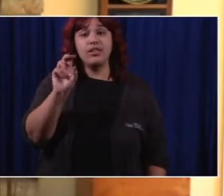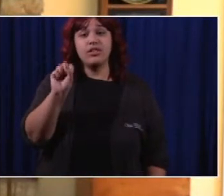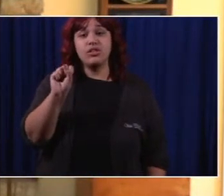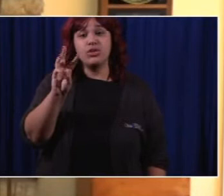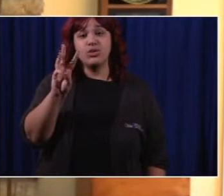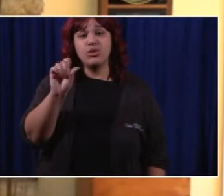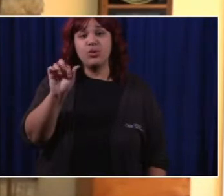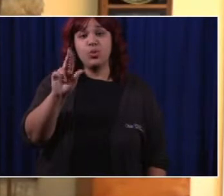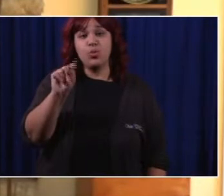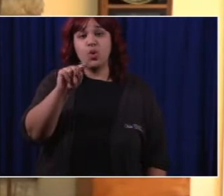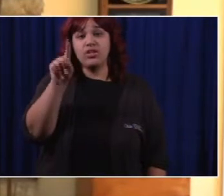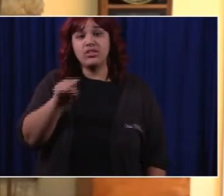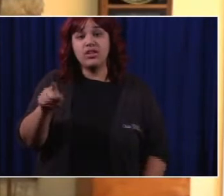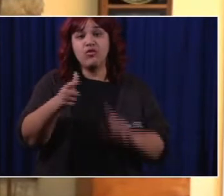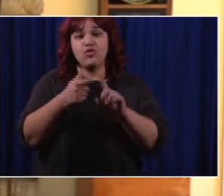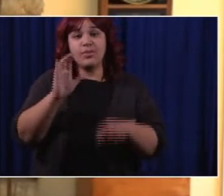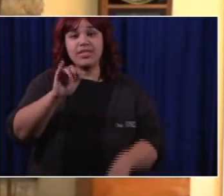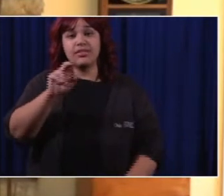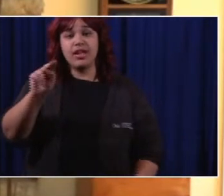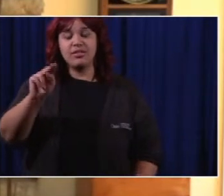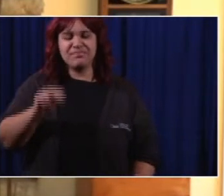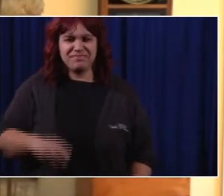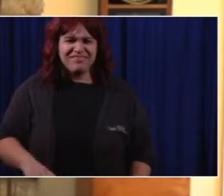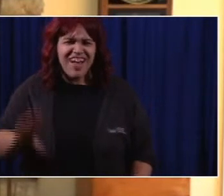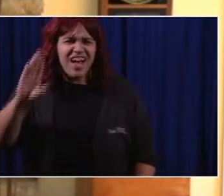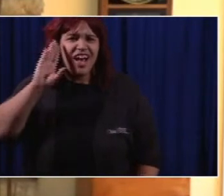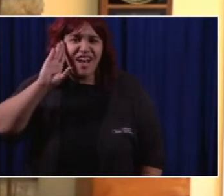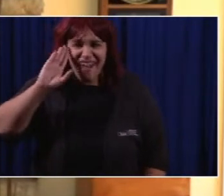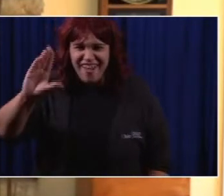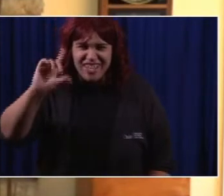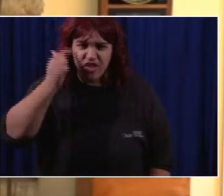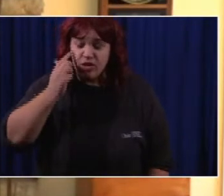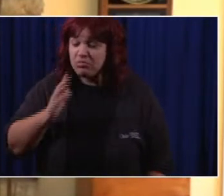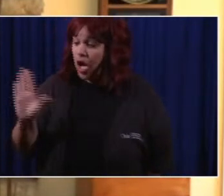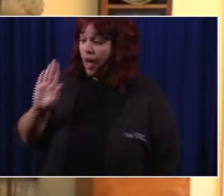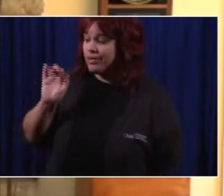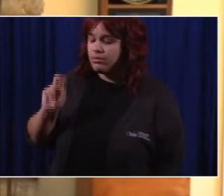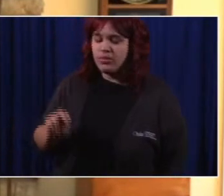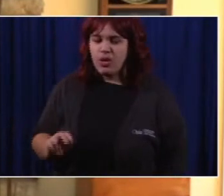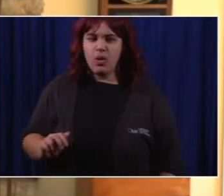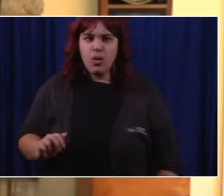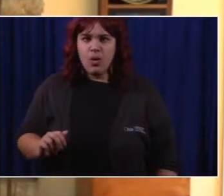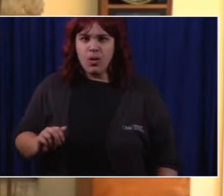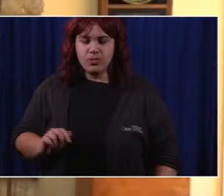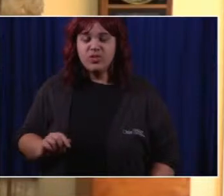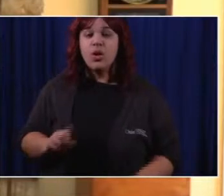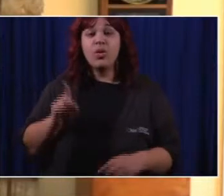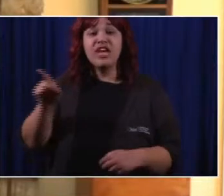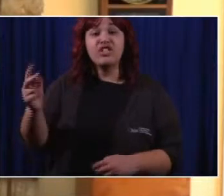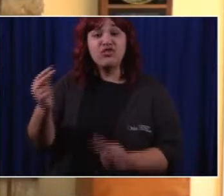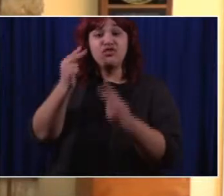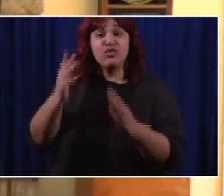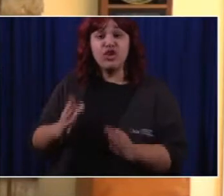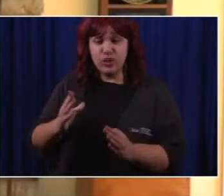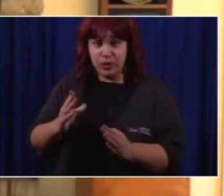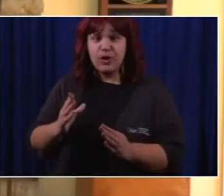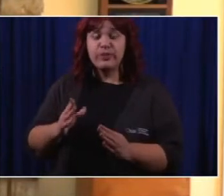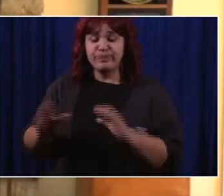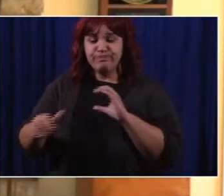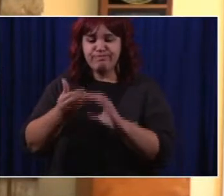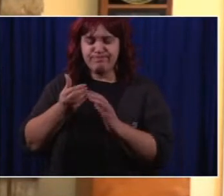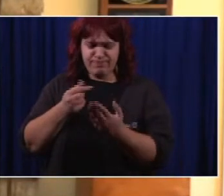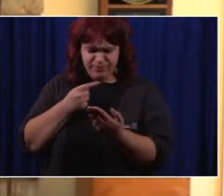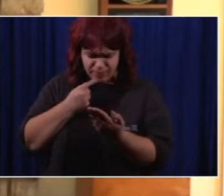Governor. Hi, Ben. I have an email here from a WCPO viewer who says they see